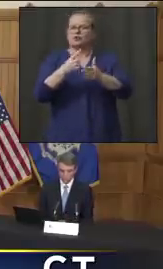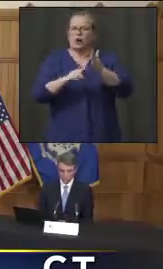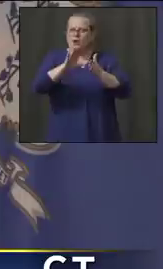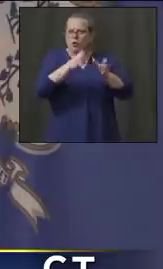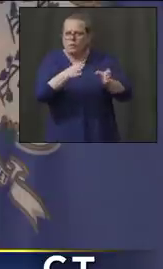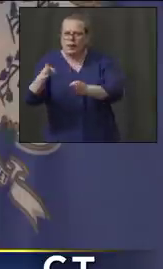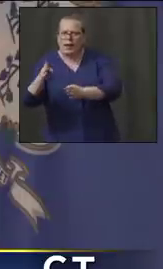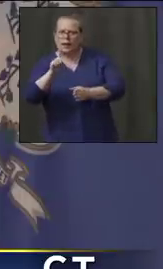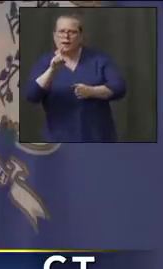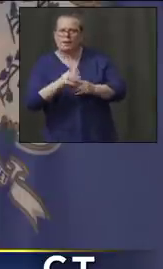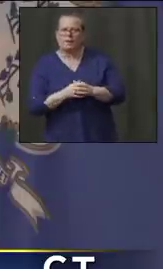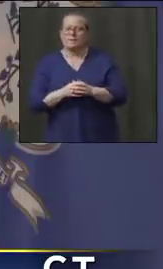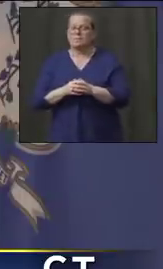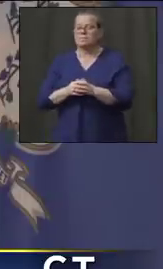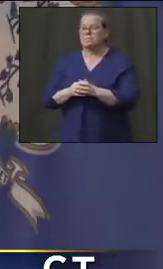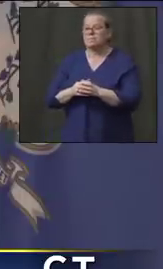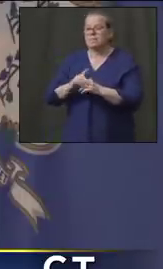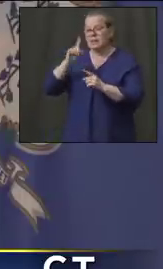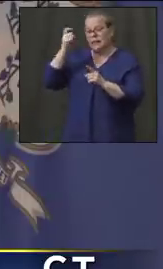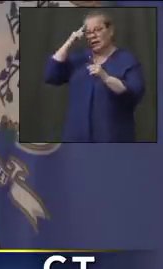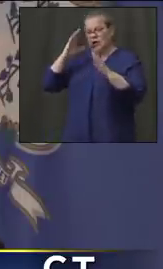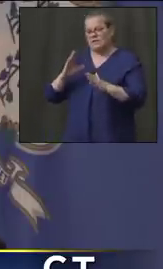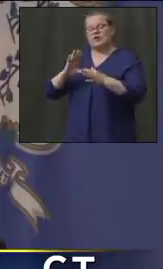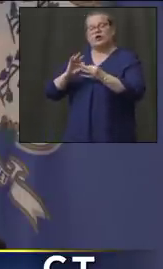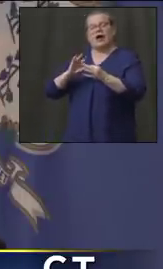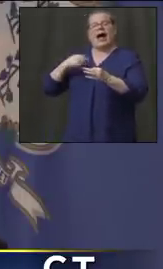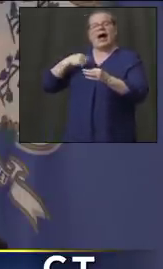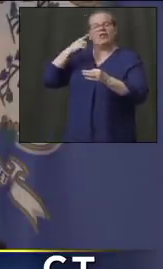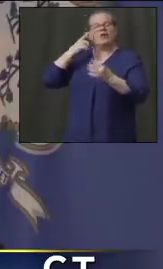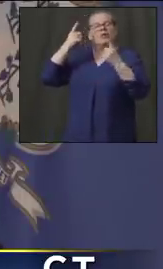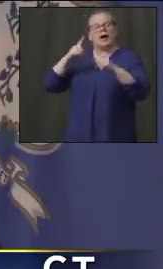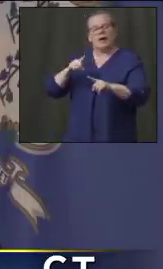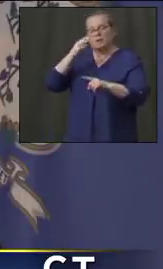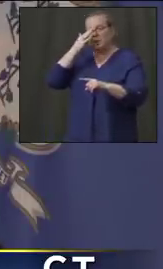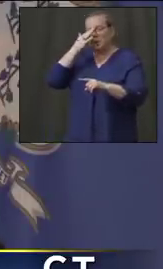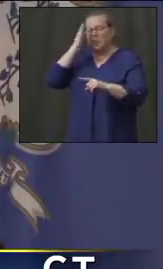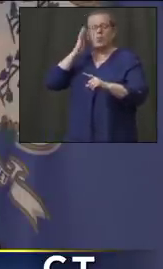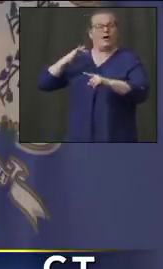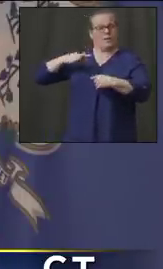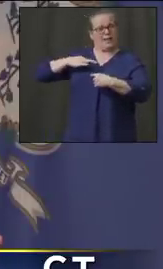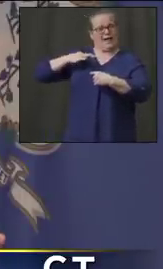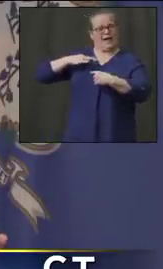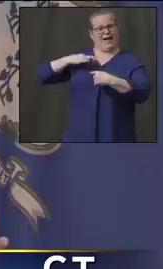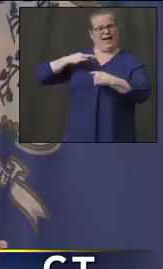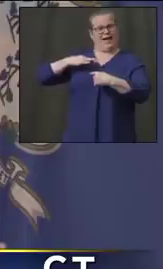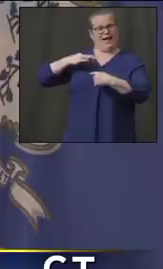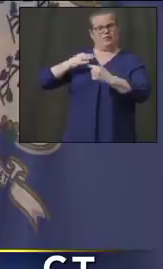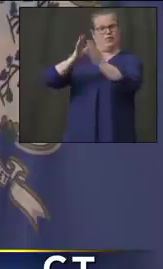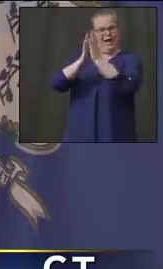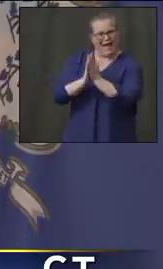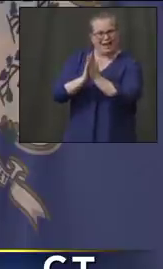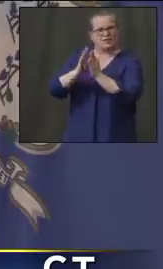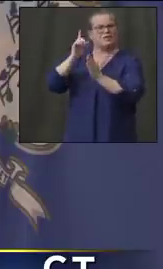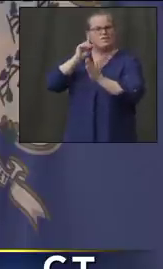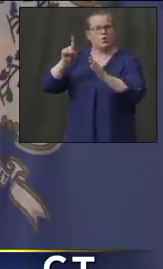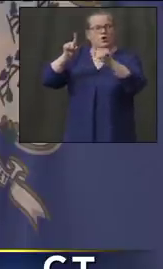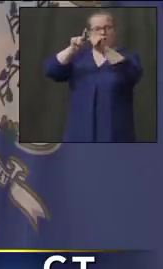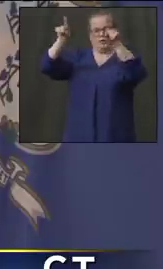is mail out absentee ballot applications to everybody, or everybody within certain categories. They would